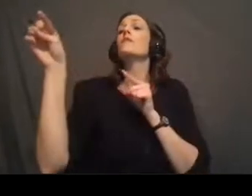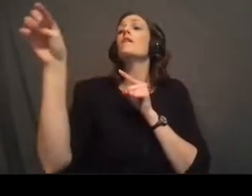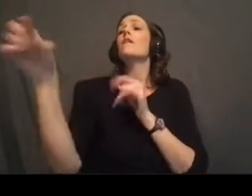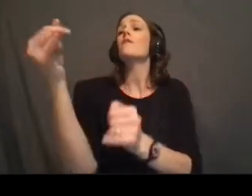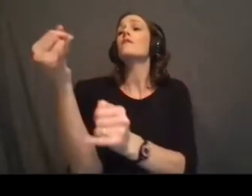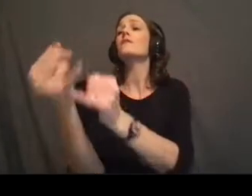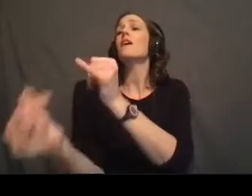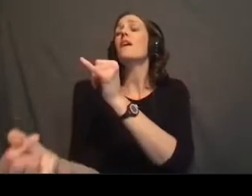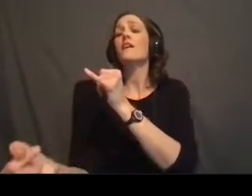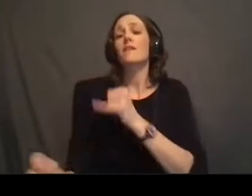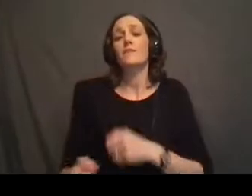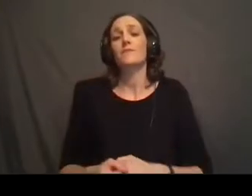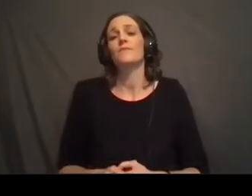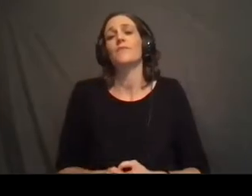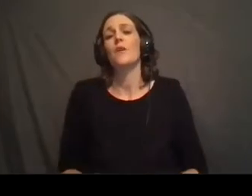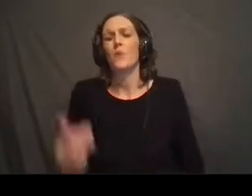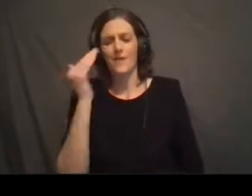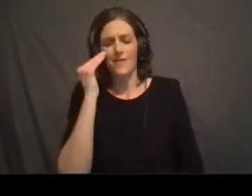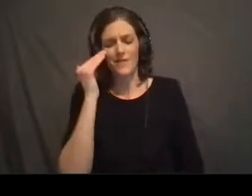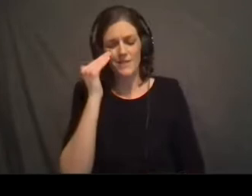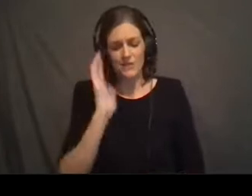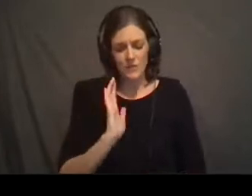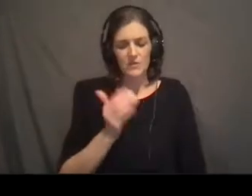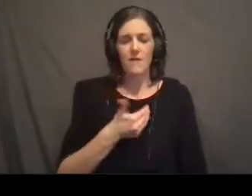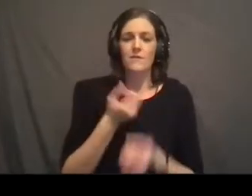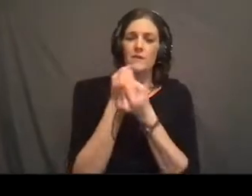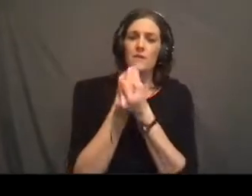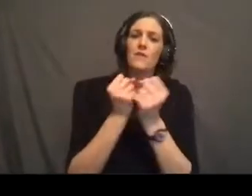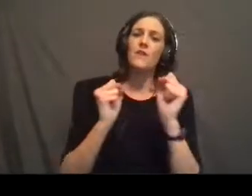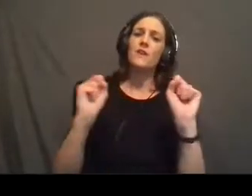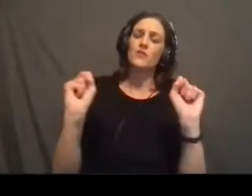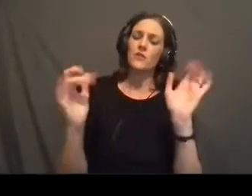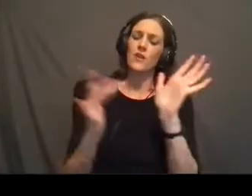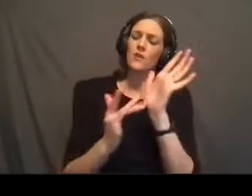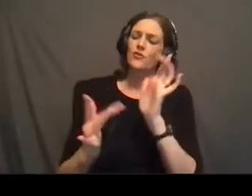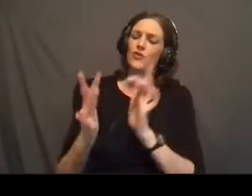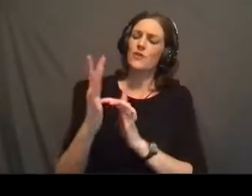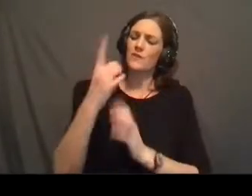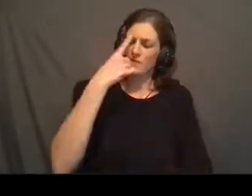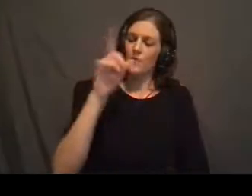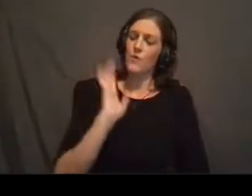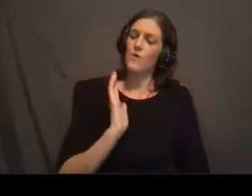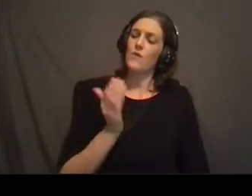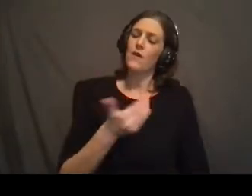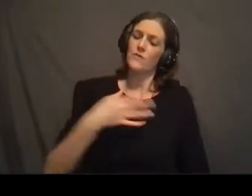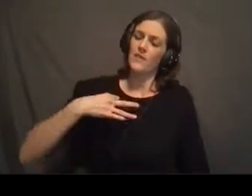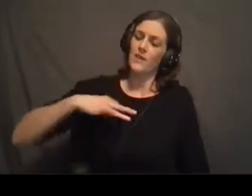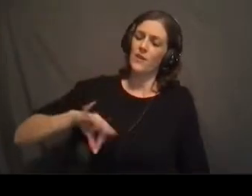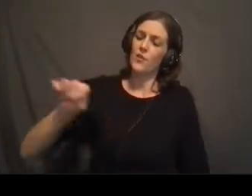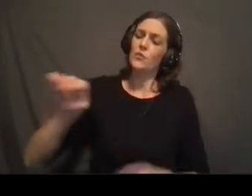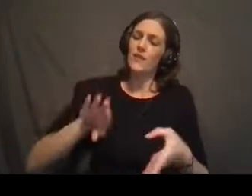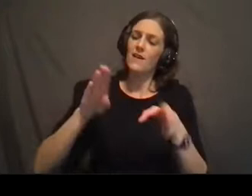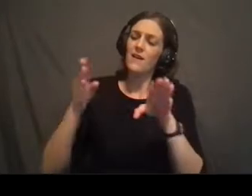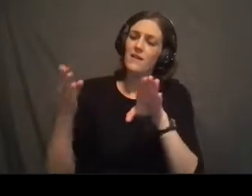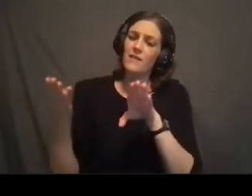the other side, knowing this was our salvation. Jesus, for our sake